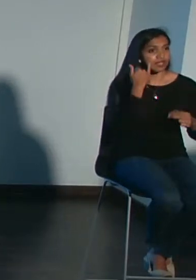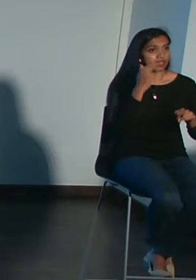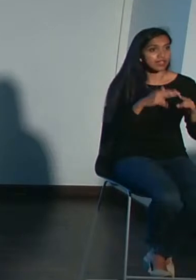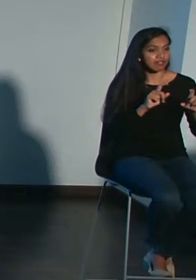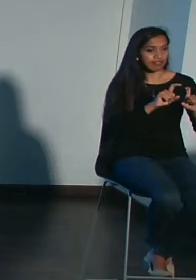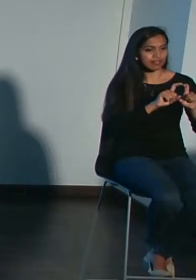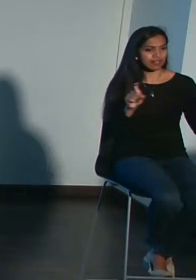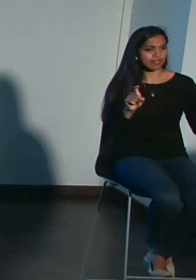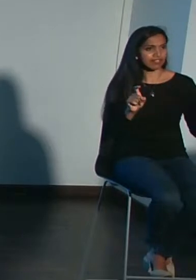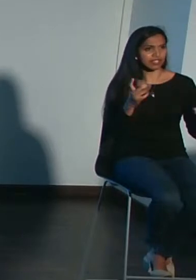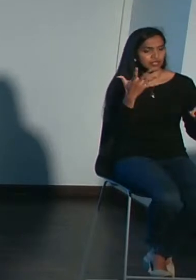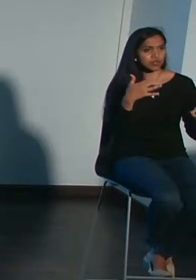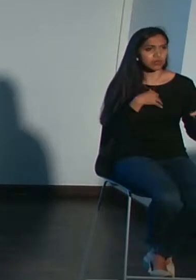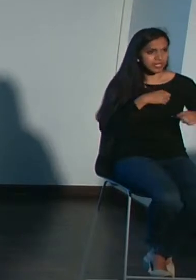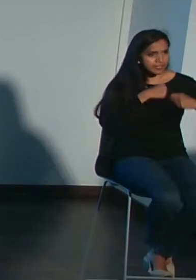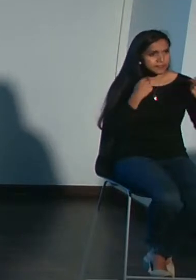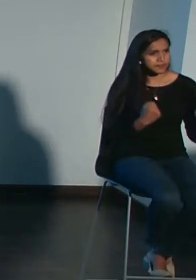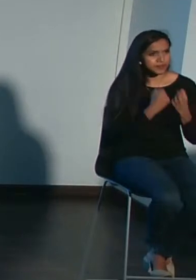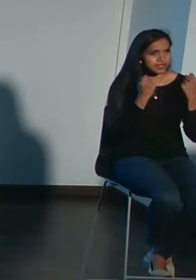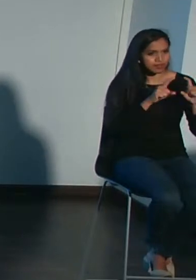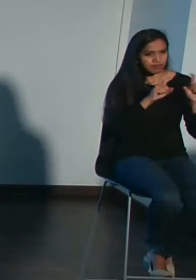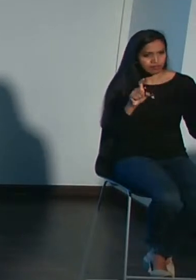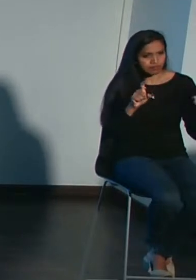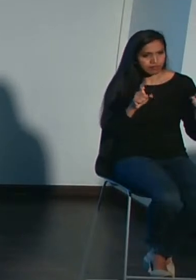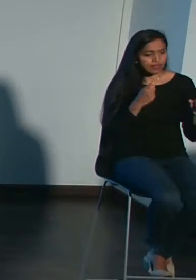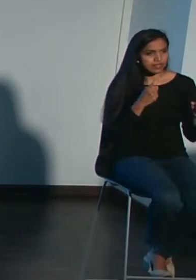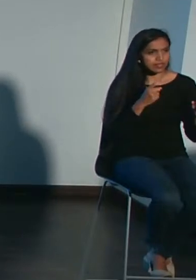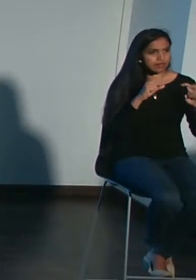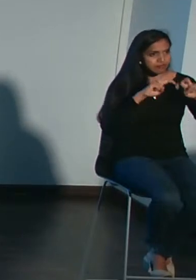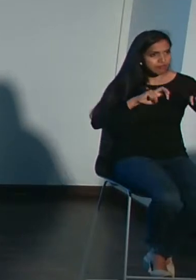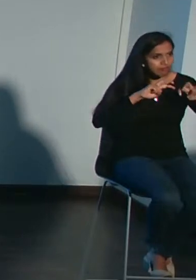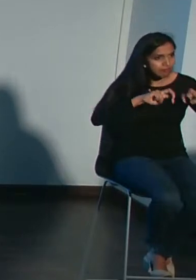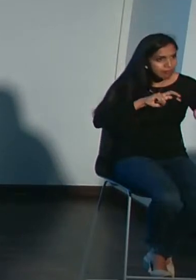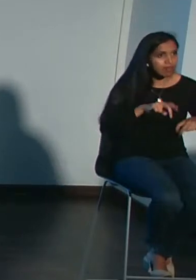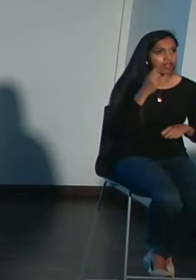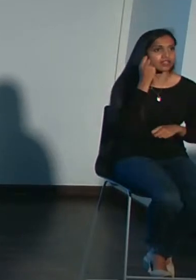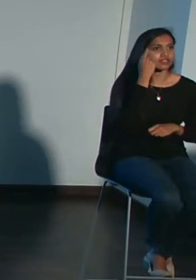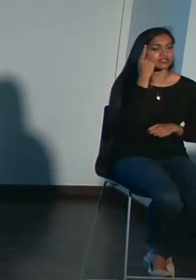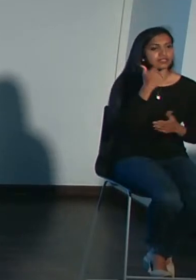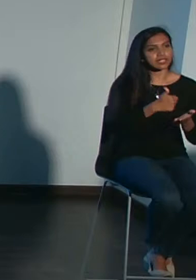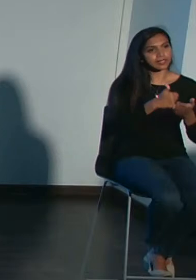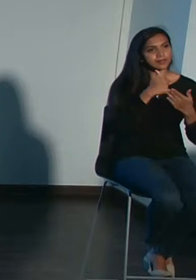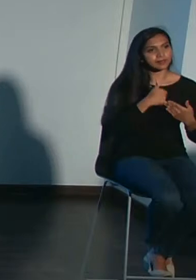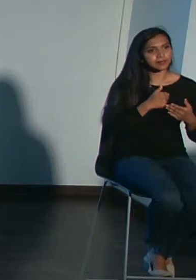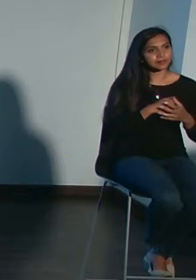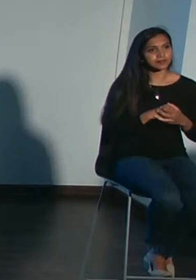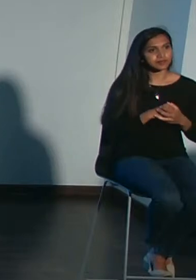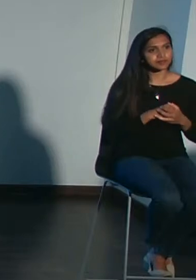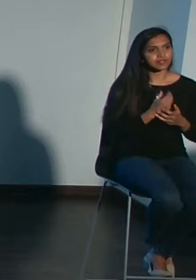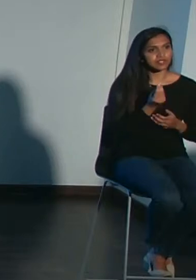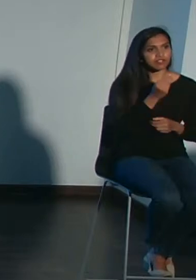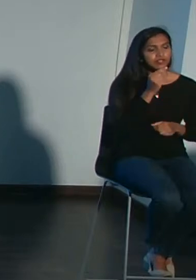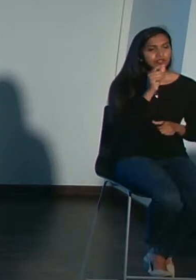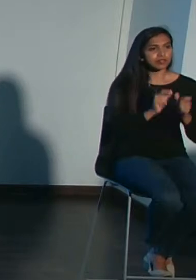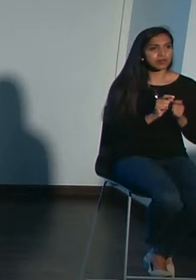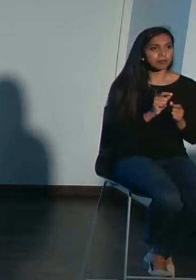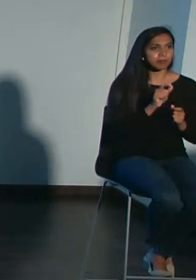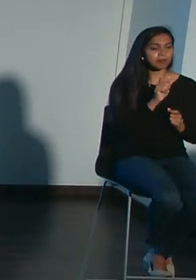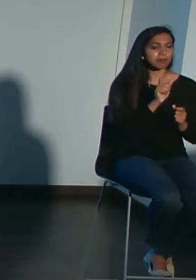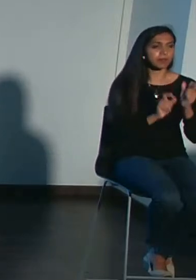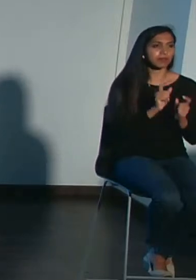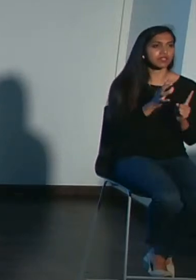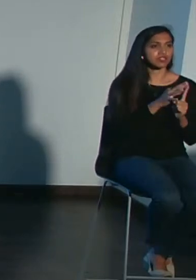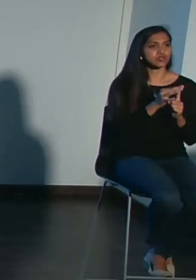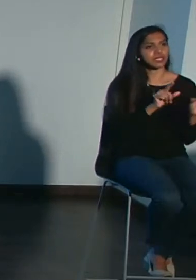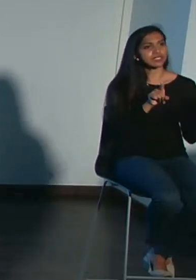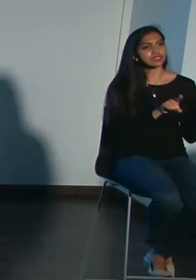in gray areas, and it feels a little bit made up to also, constantly present oneself